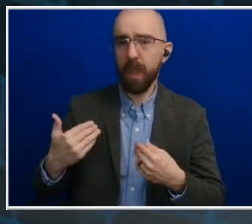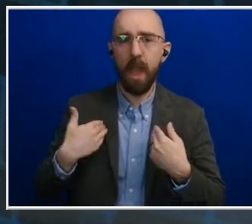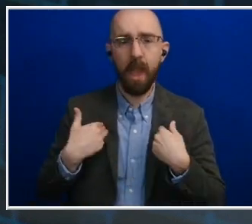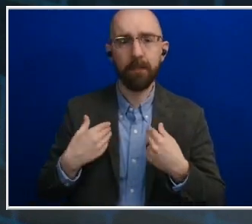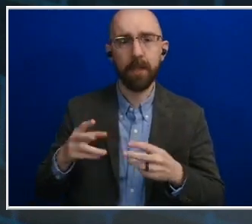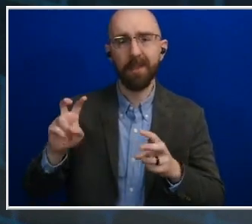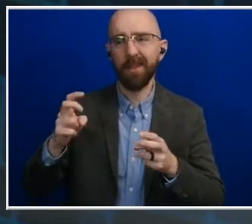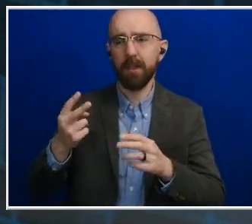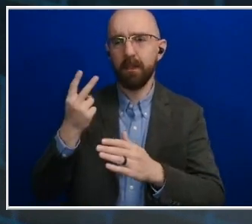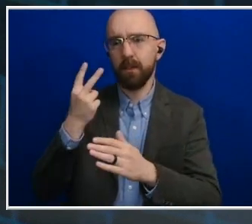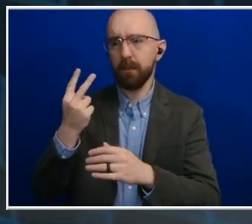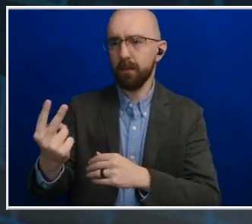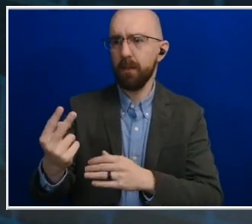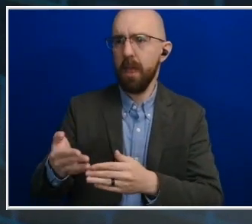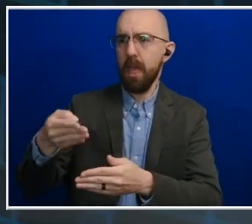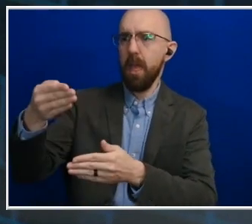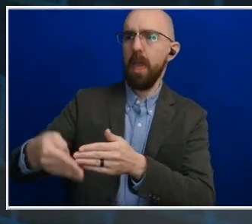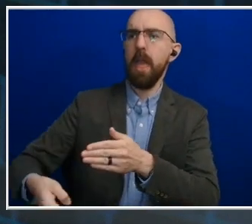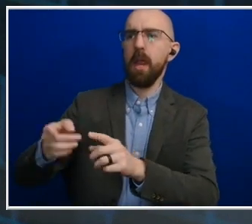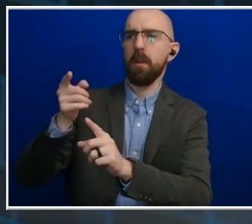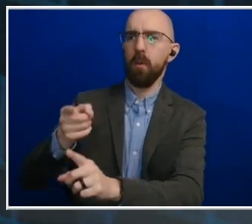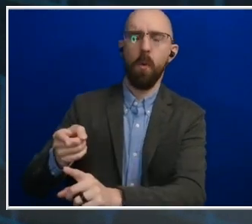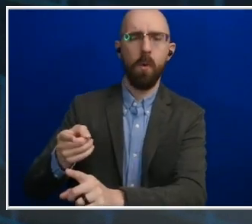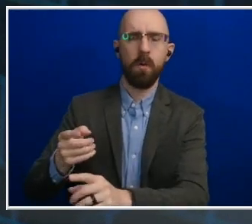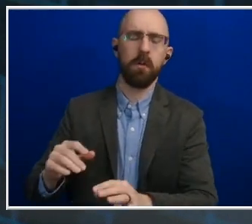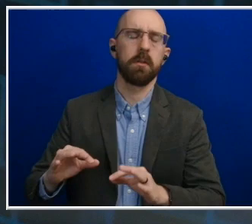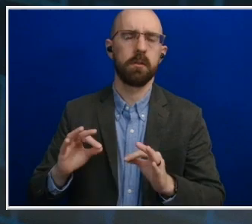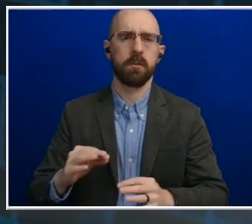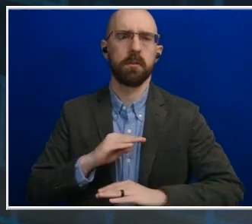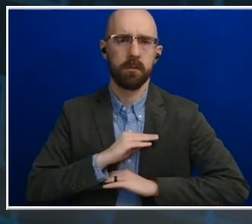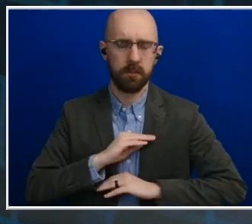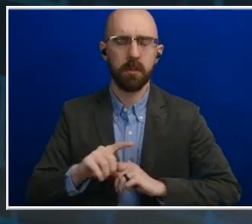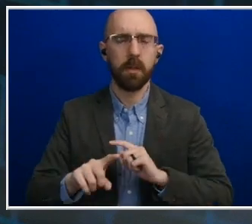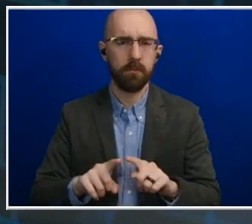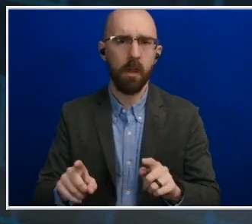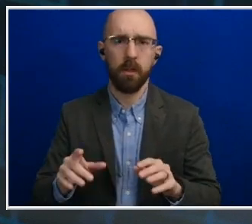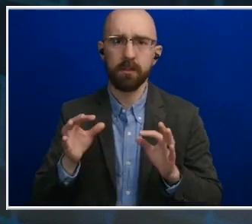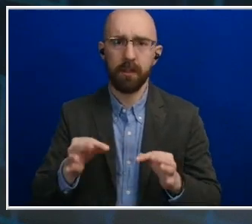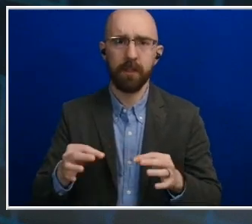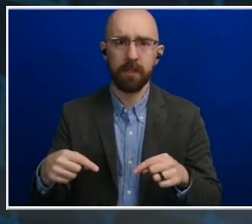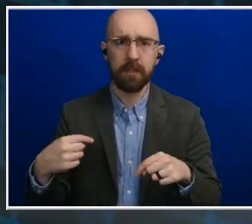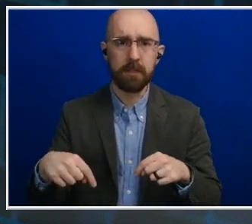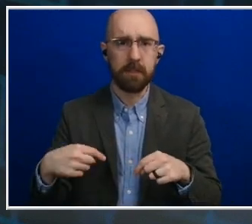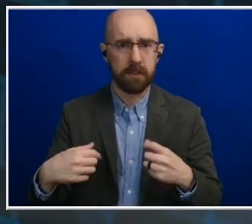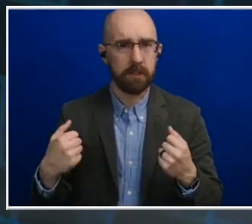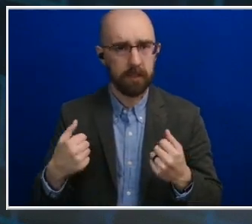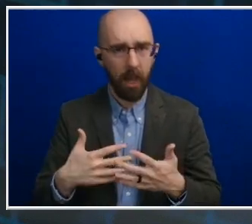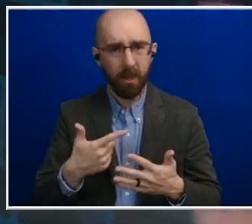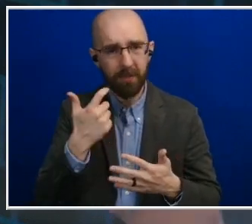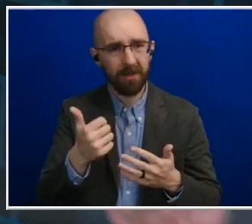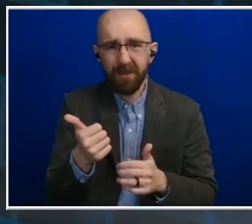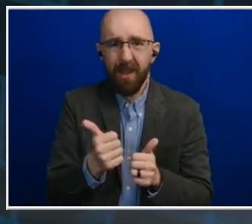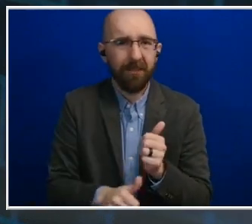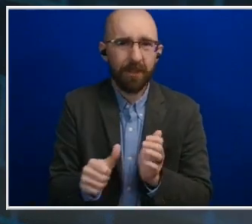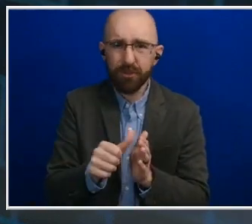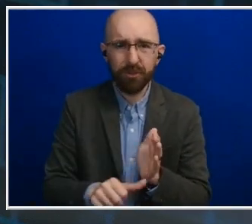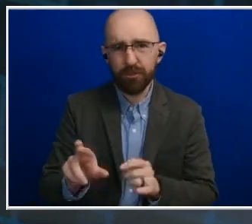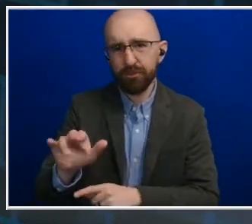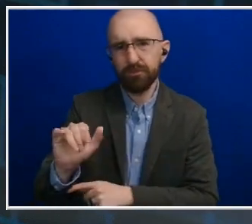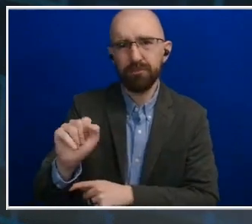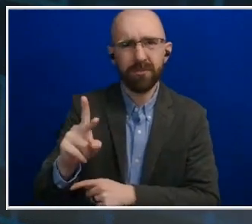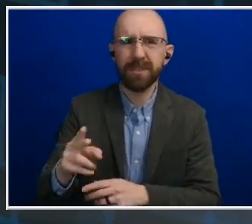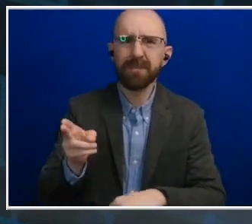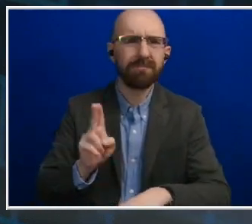guess. But it was definitely scary because with every surgery there's a risk. As we know, I had a stroke after